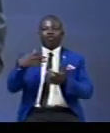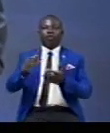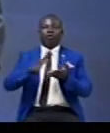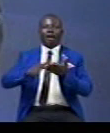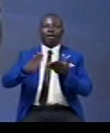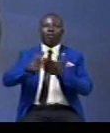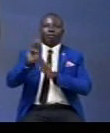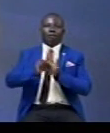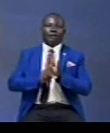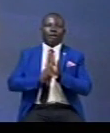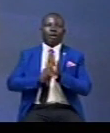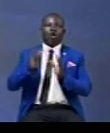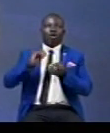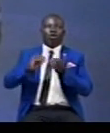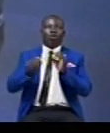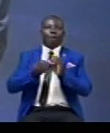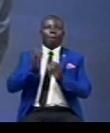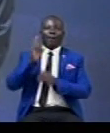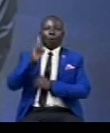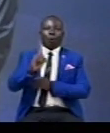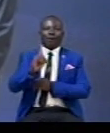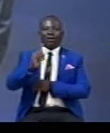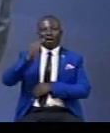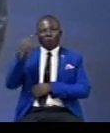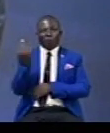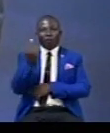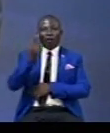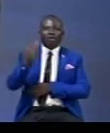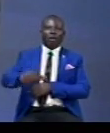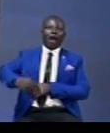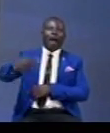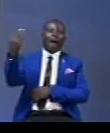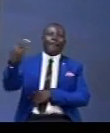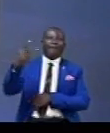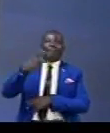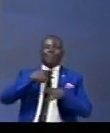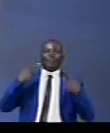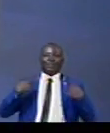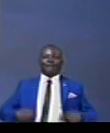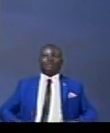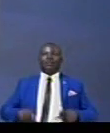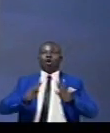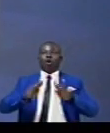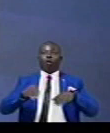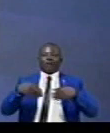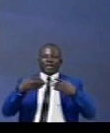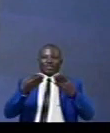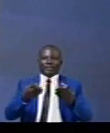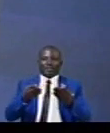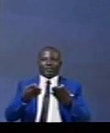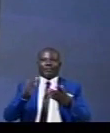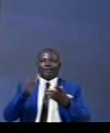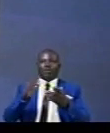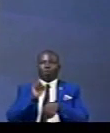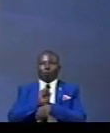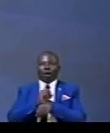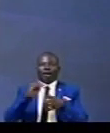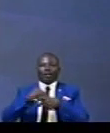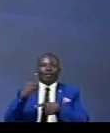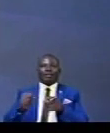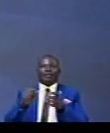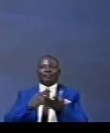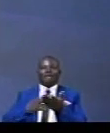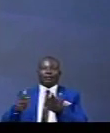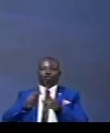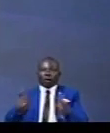one, only the high priest officiated in the sanctuary. Number two, he had to